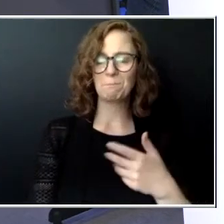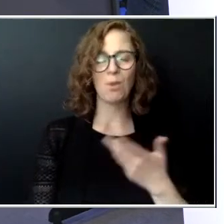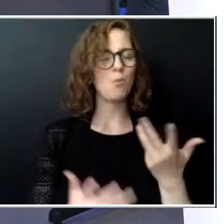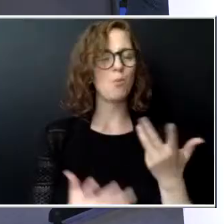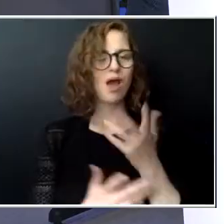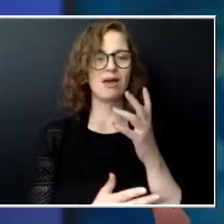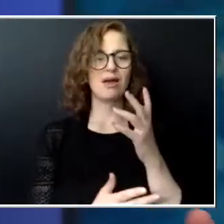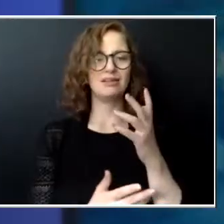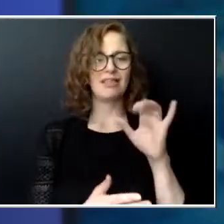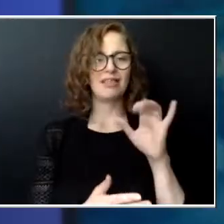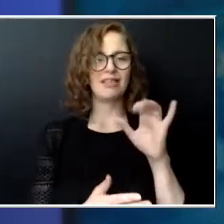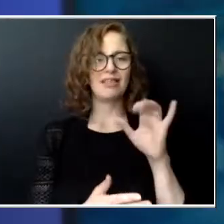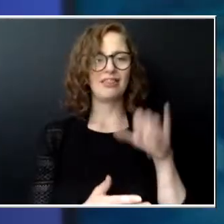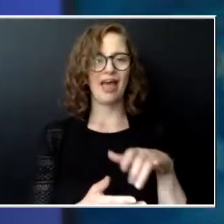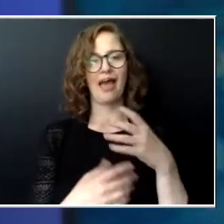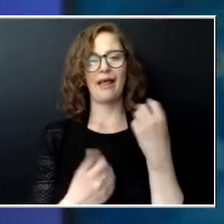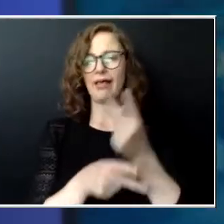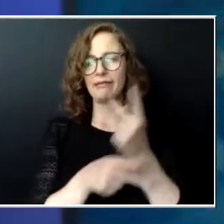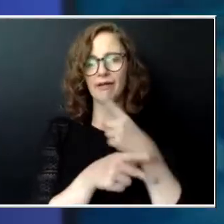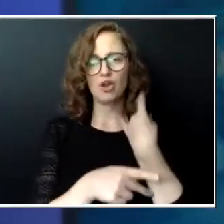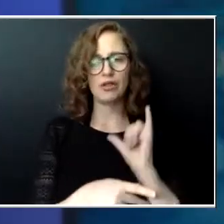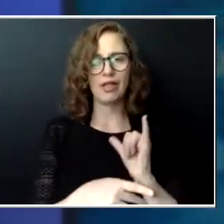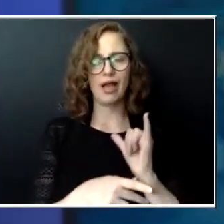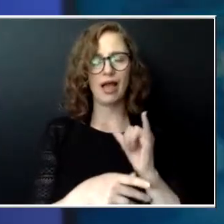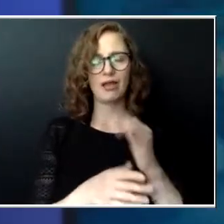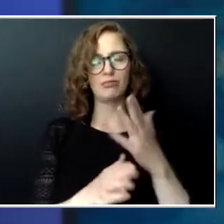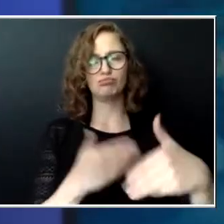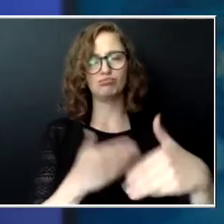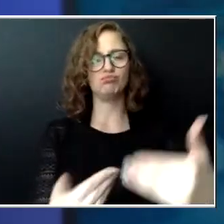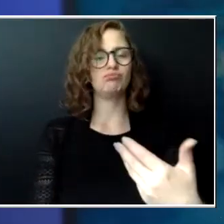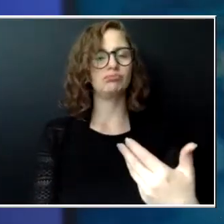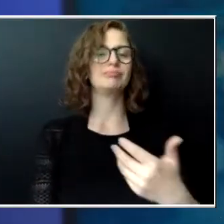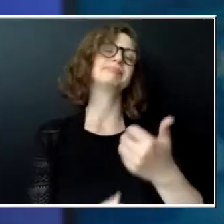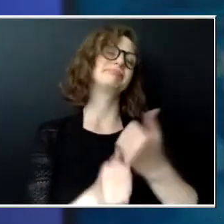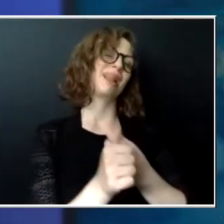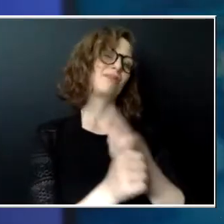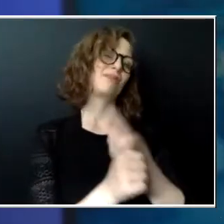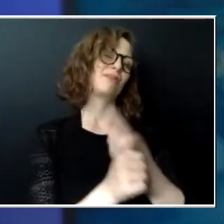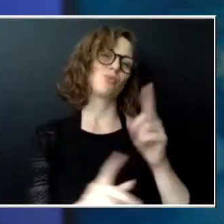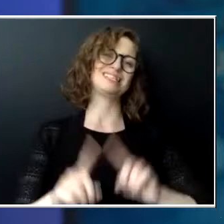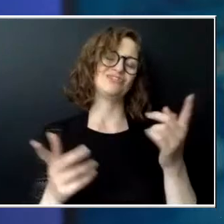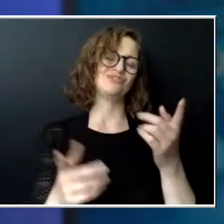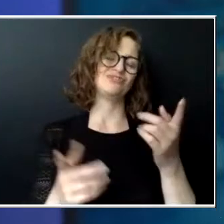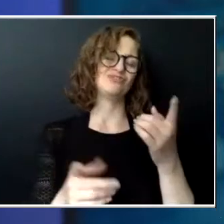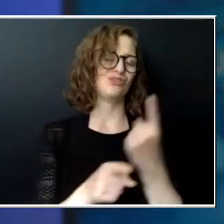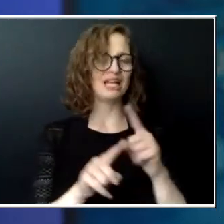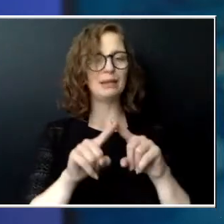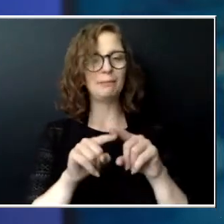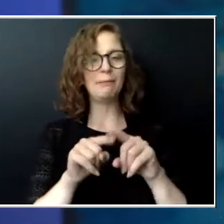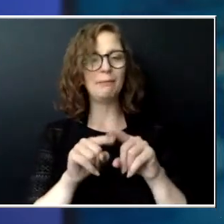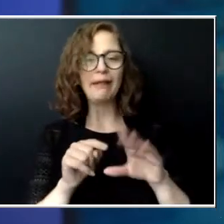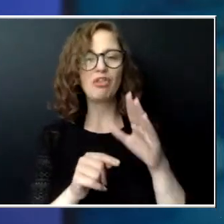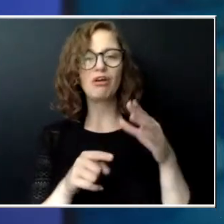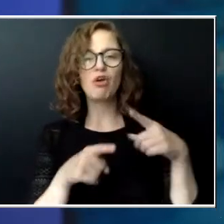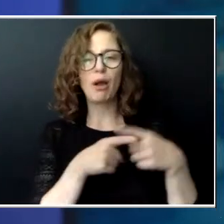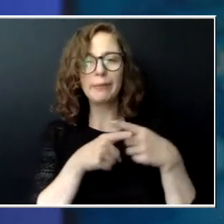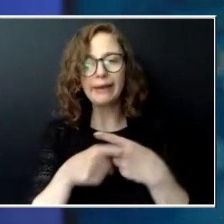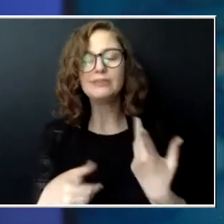now so everyone's different, right? Depending on what complications they might have or side effects,